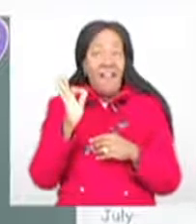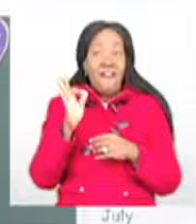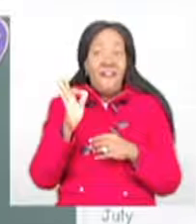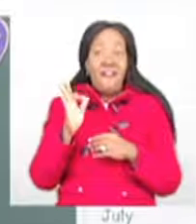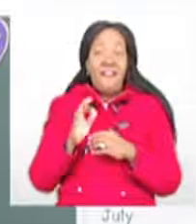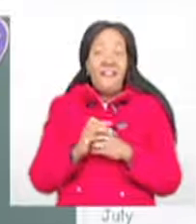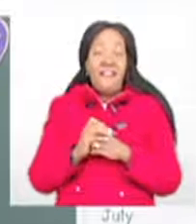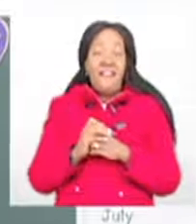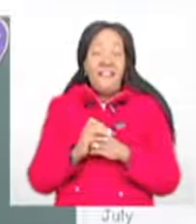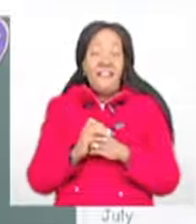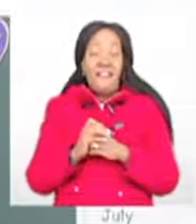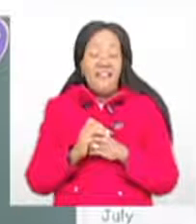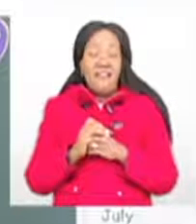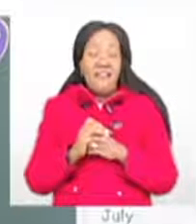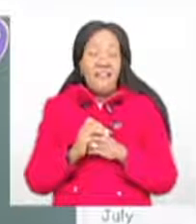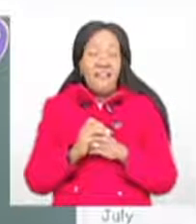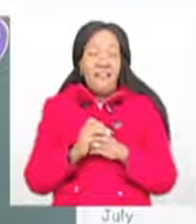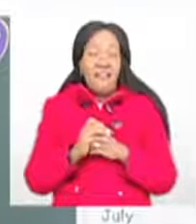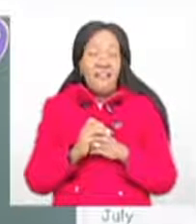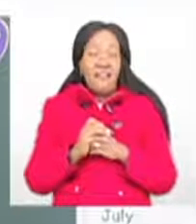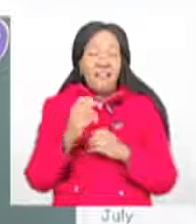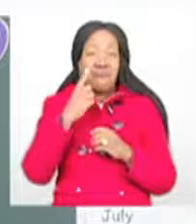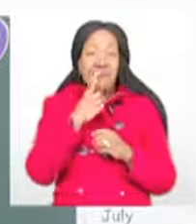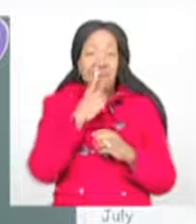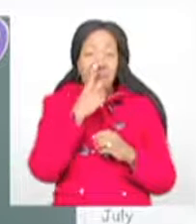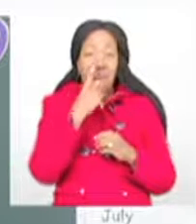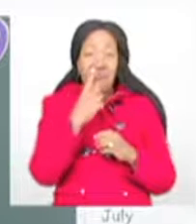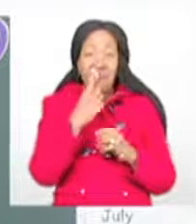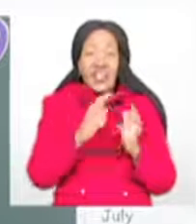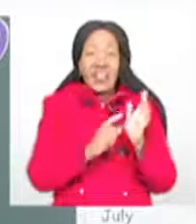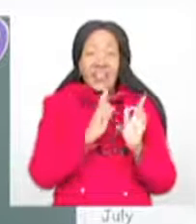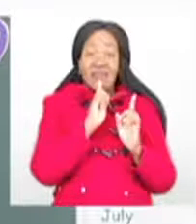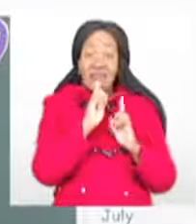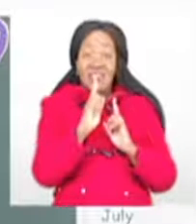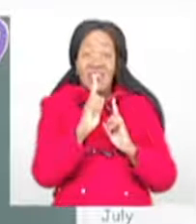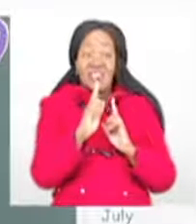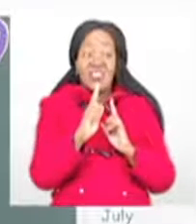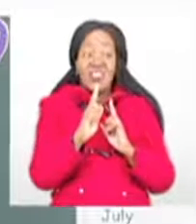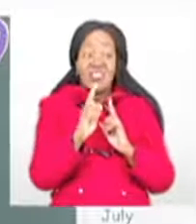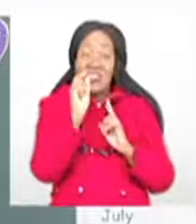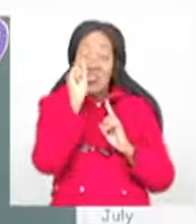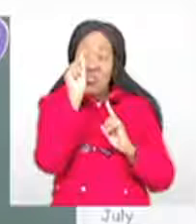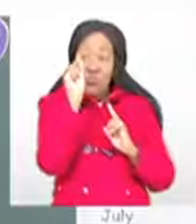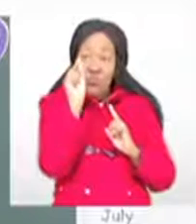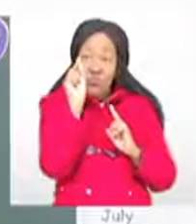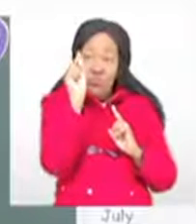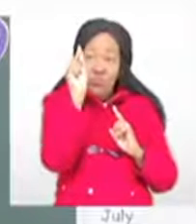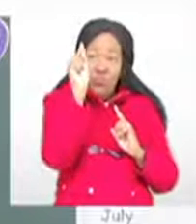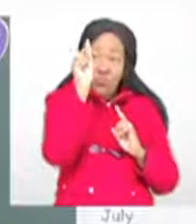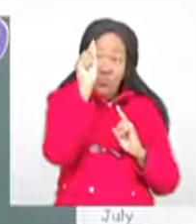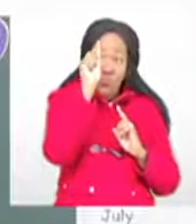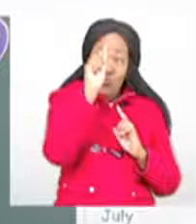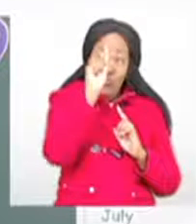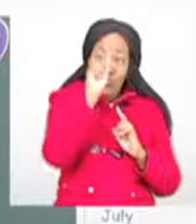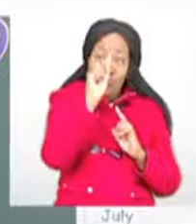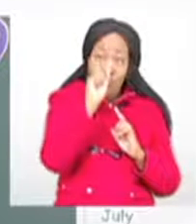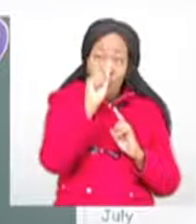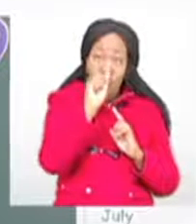form letter F. You curve up a little bit. Let's curve up a little